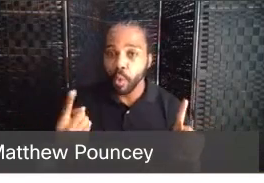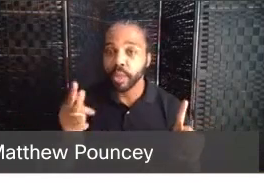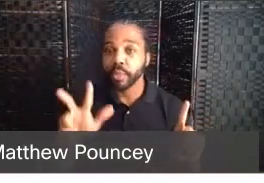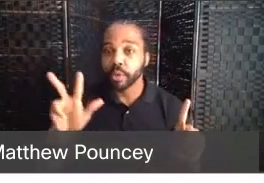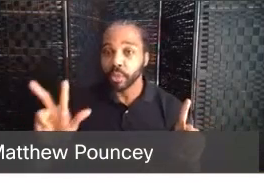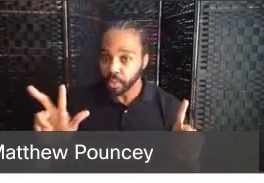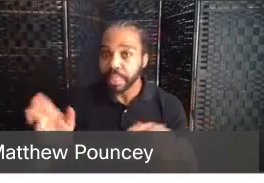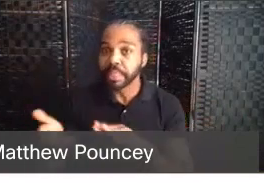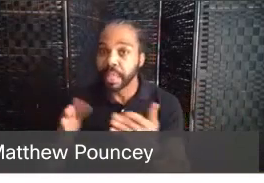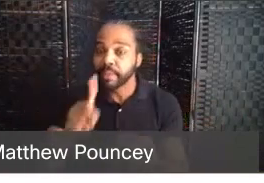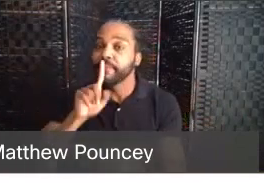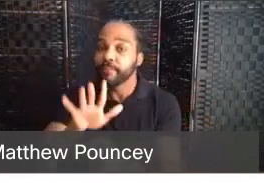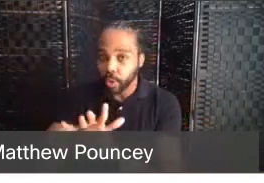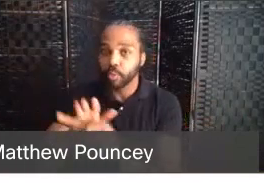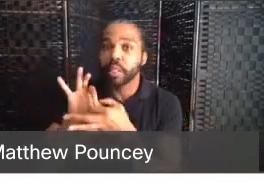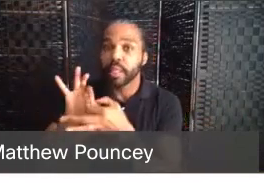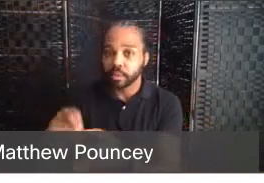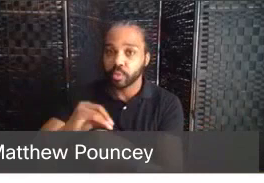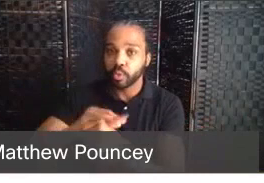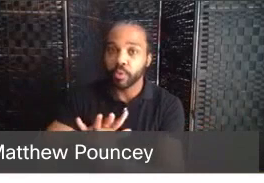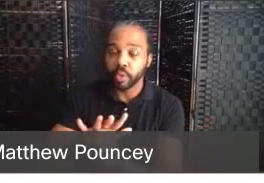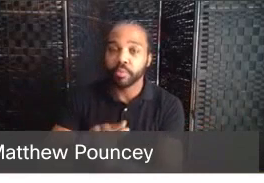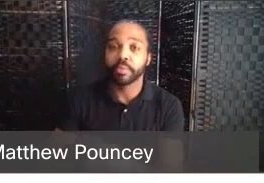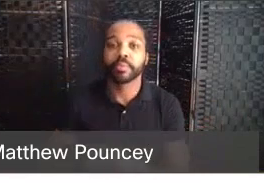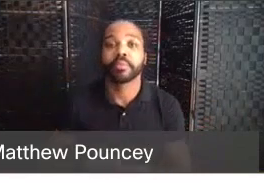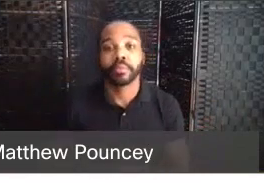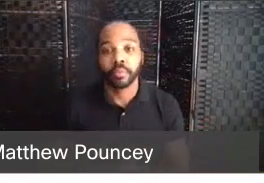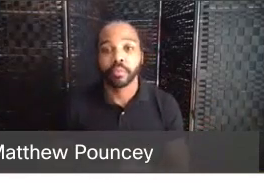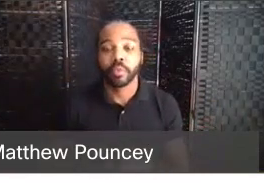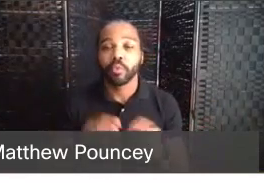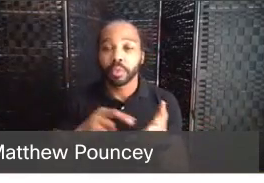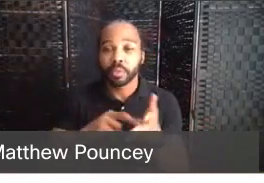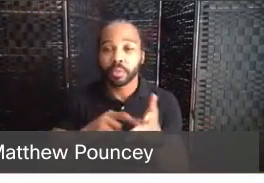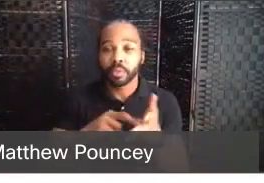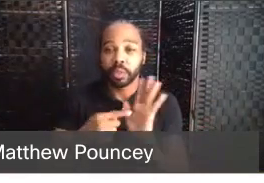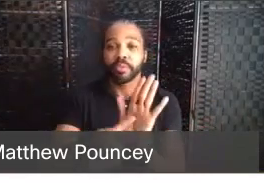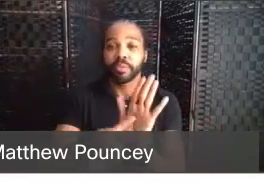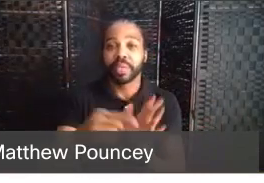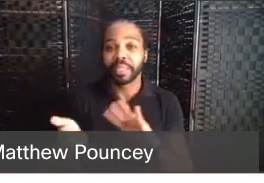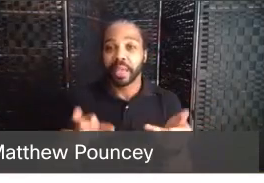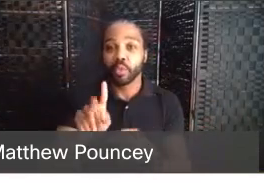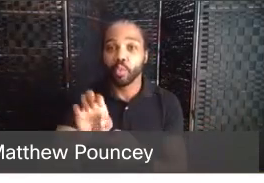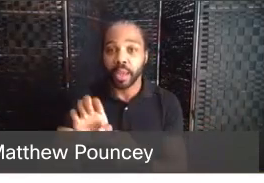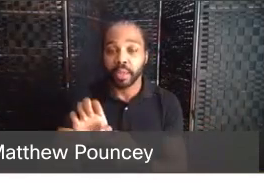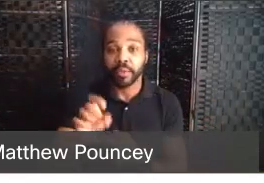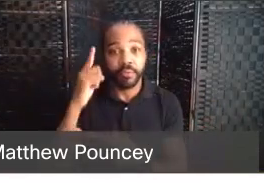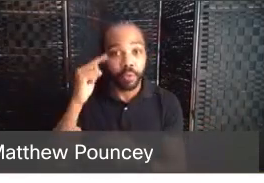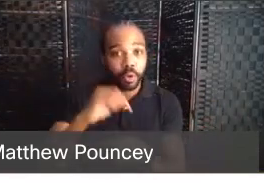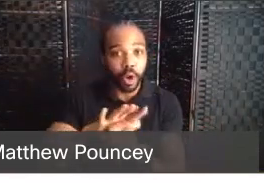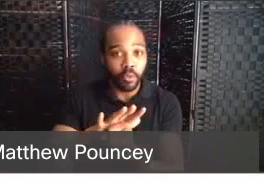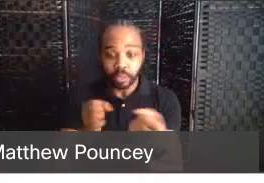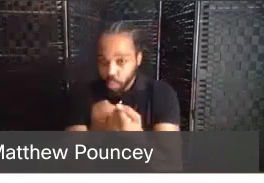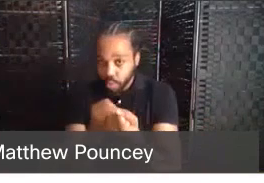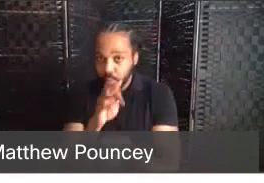been confirmed as COVID related, representing a death rate of people with COVID supported by DDA